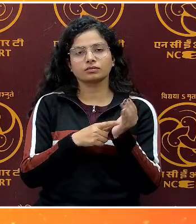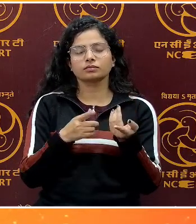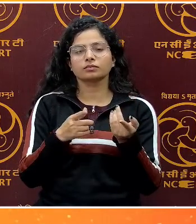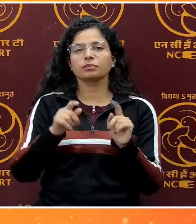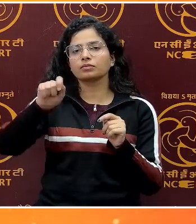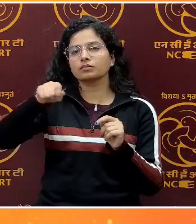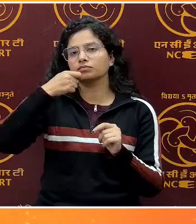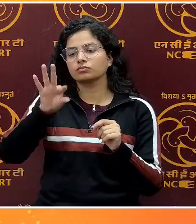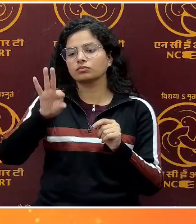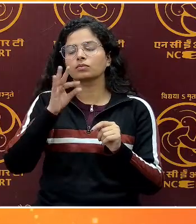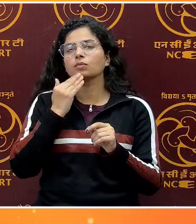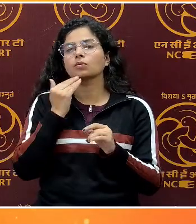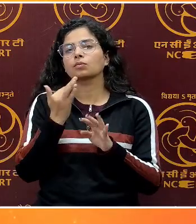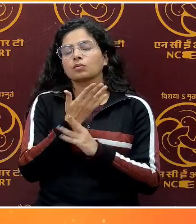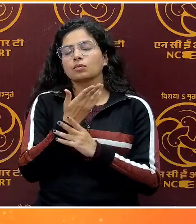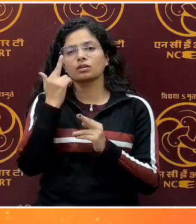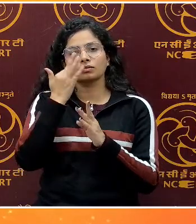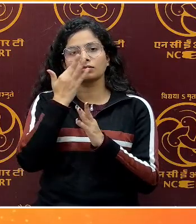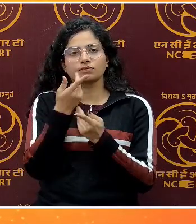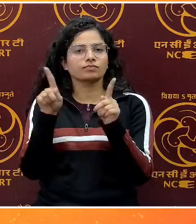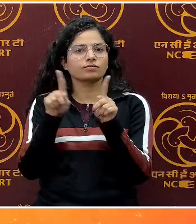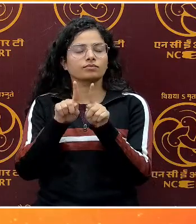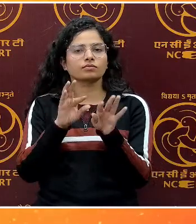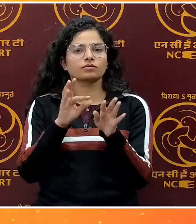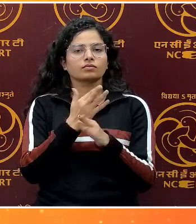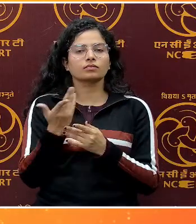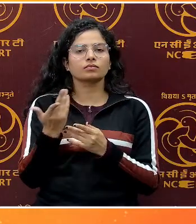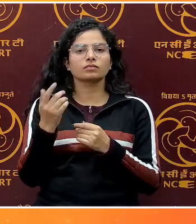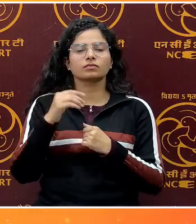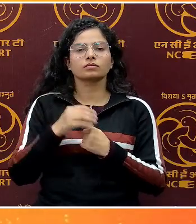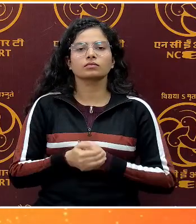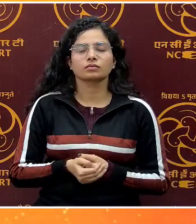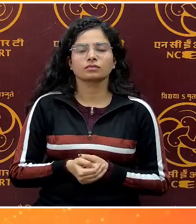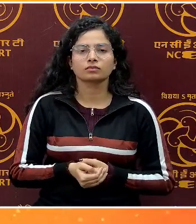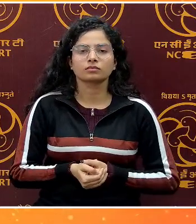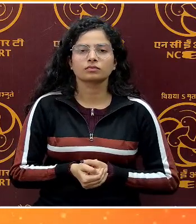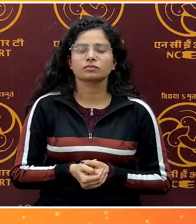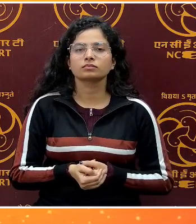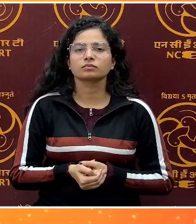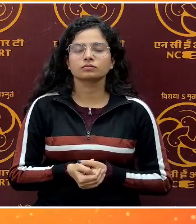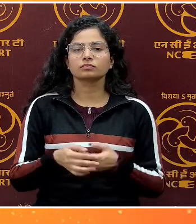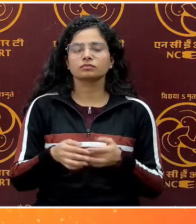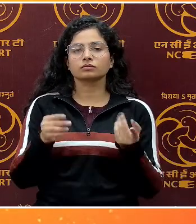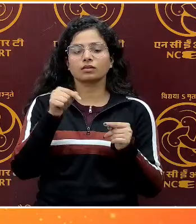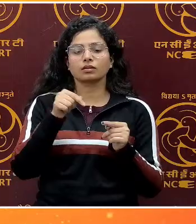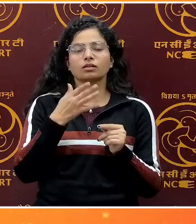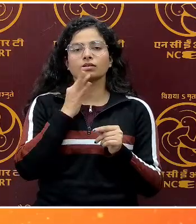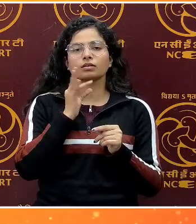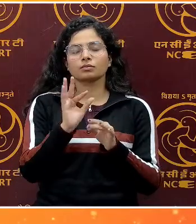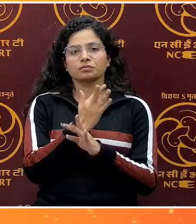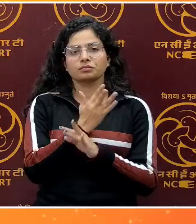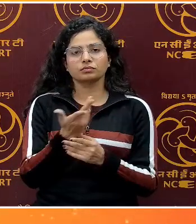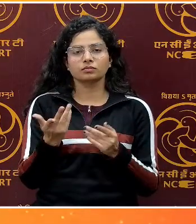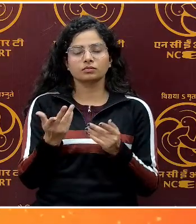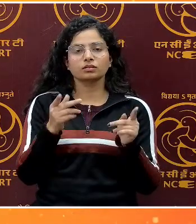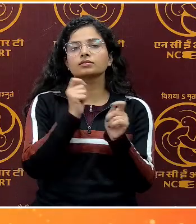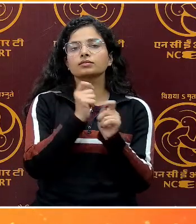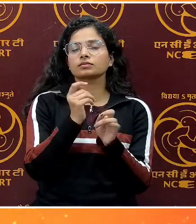of the spoon first. Next one is reflecting properties. Now this is something very important. What it